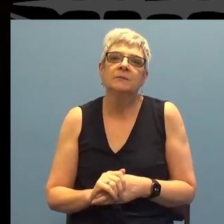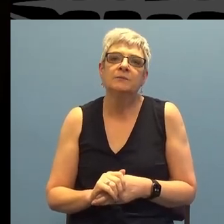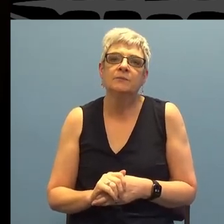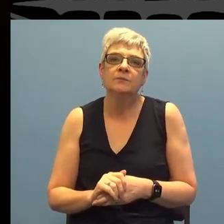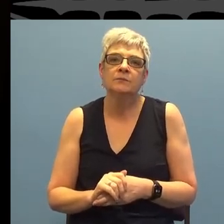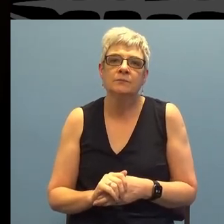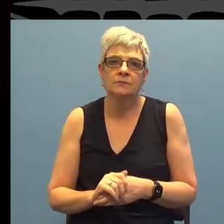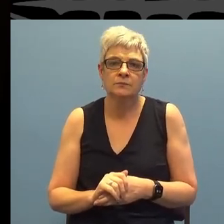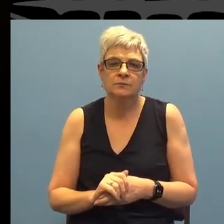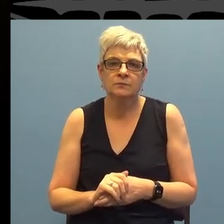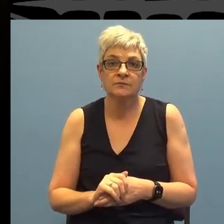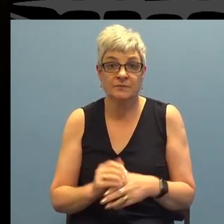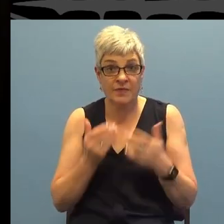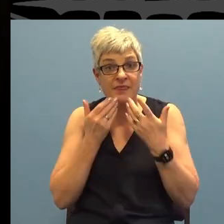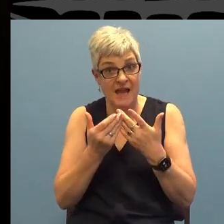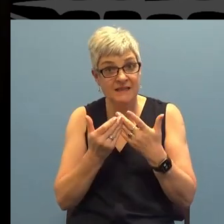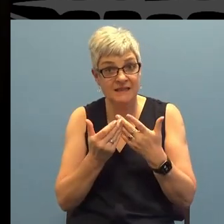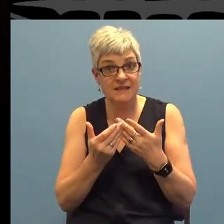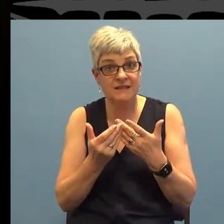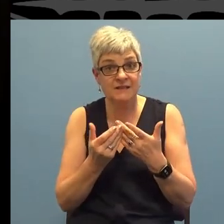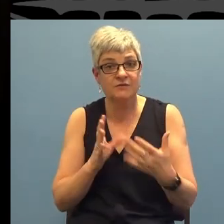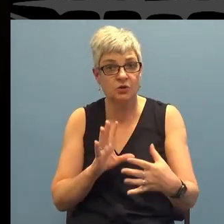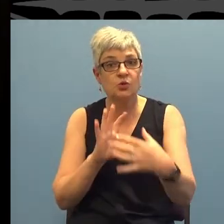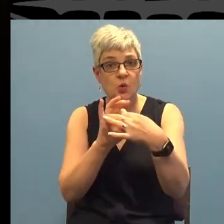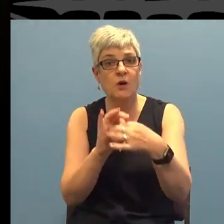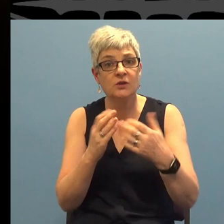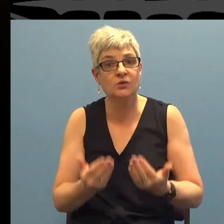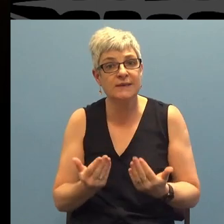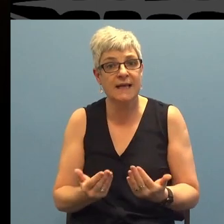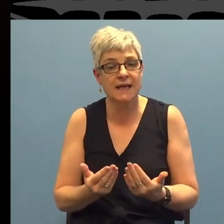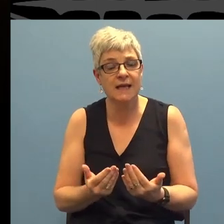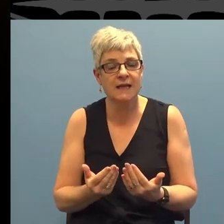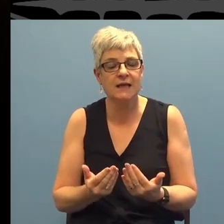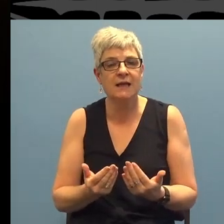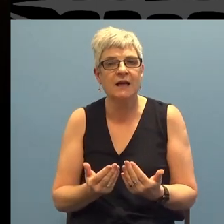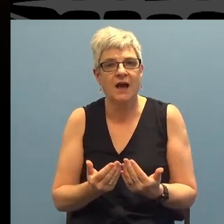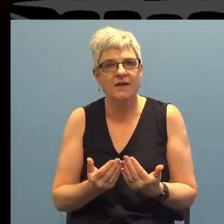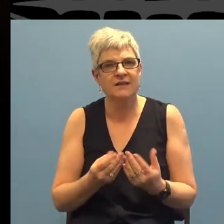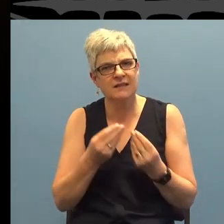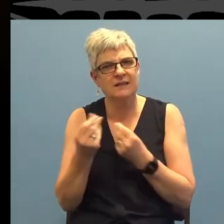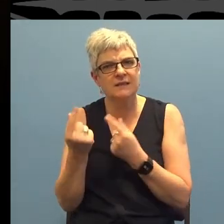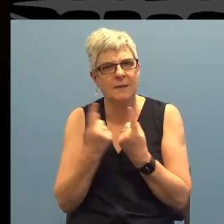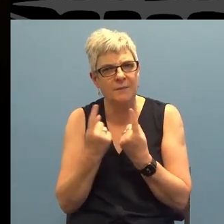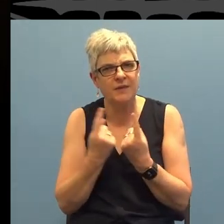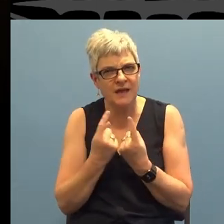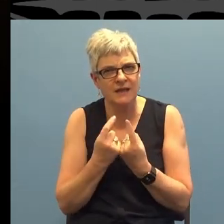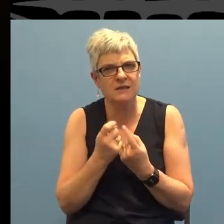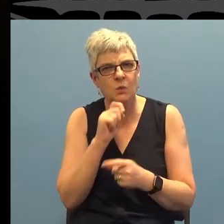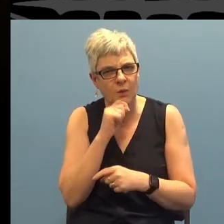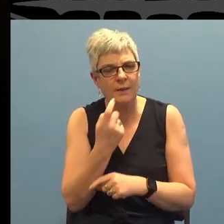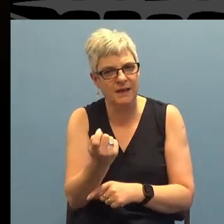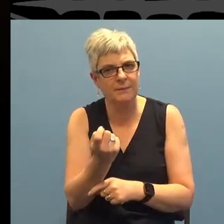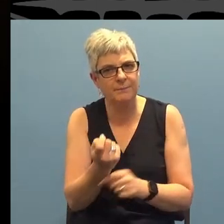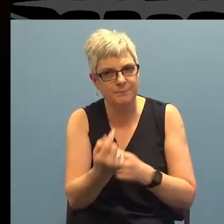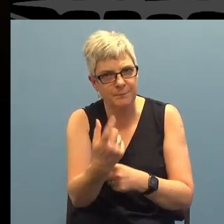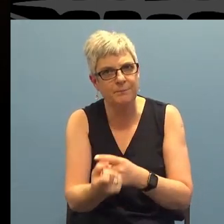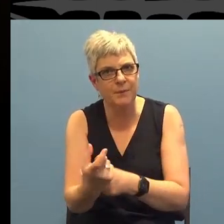Thanks, as I say, for being able to join with us. And as I say, there are a number of things still to come over the Christmas